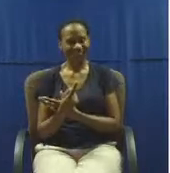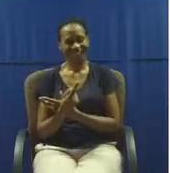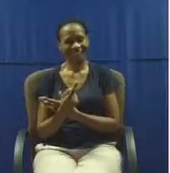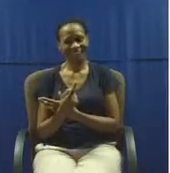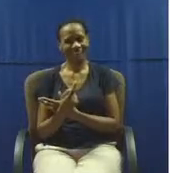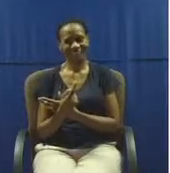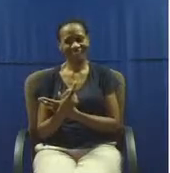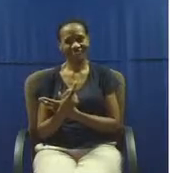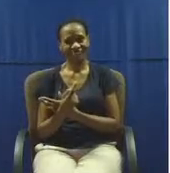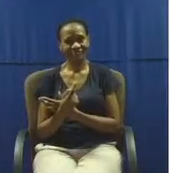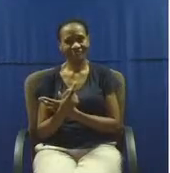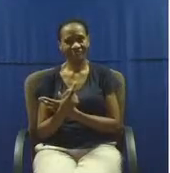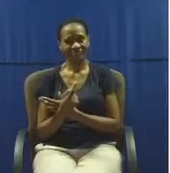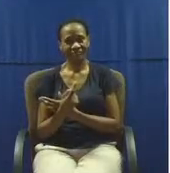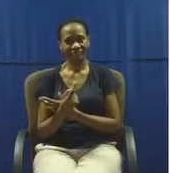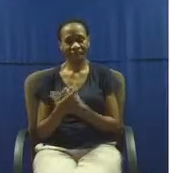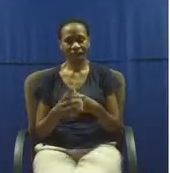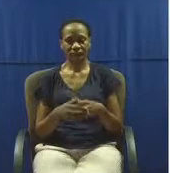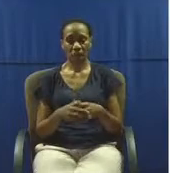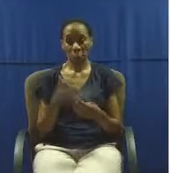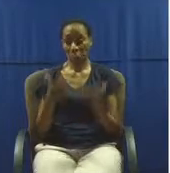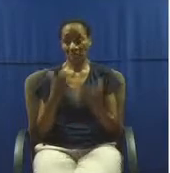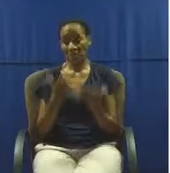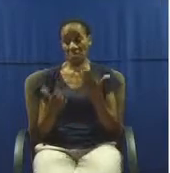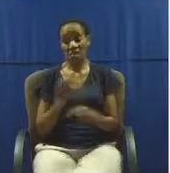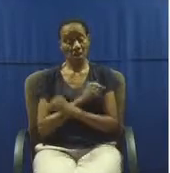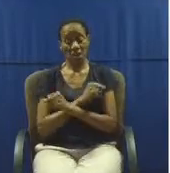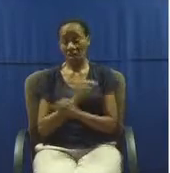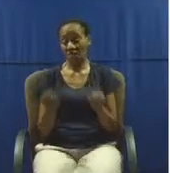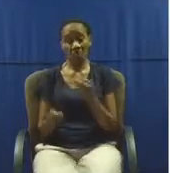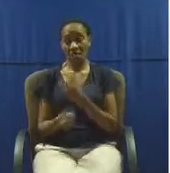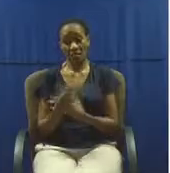and might never be.